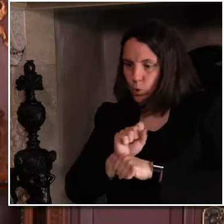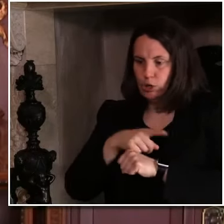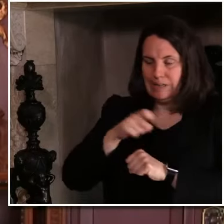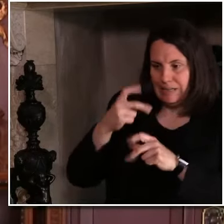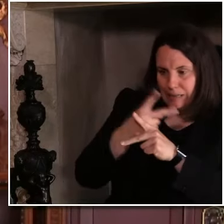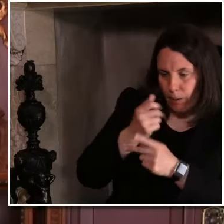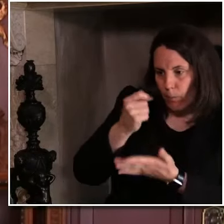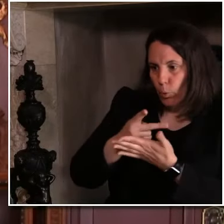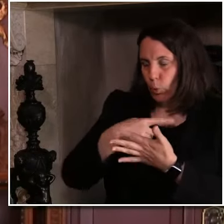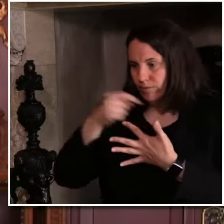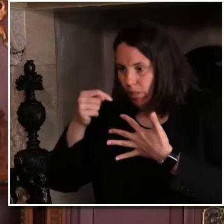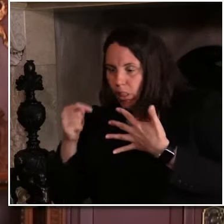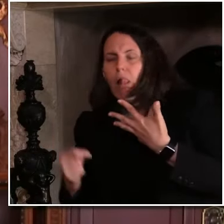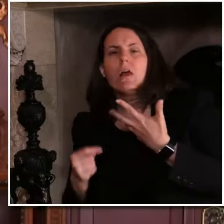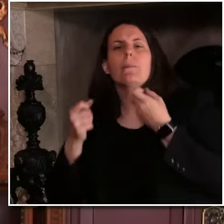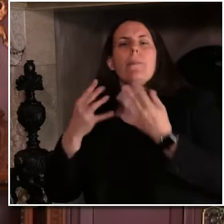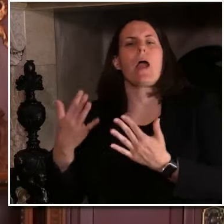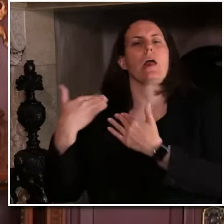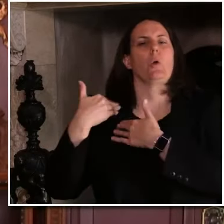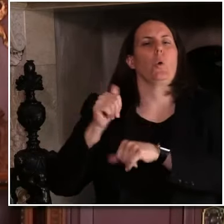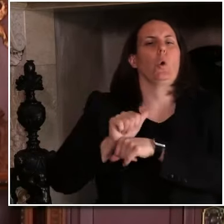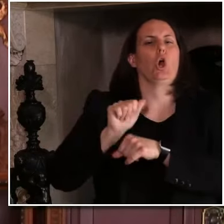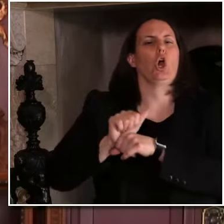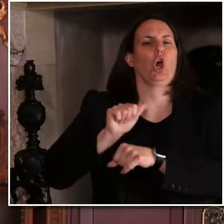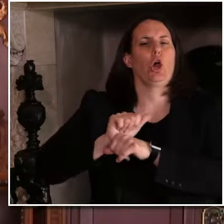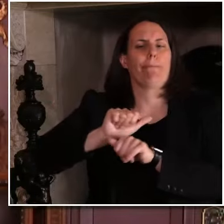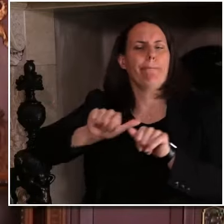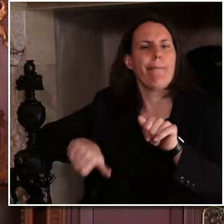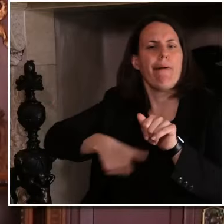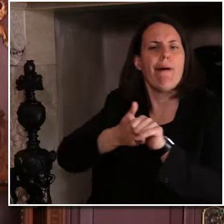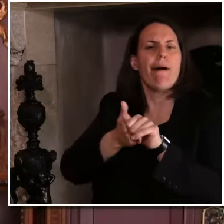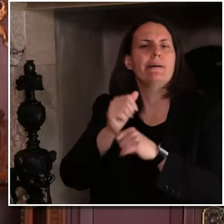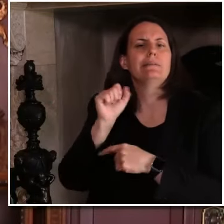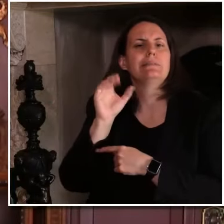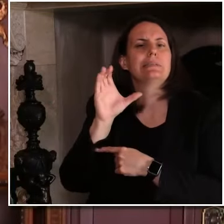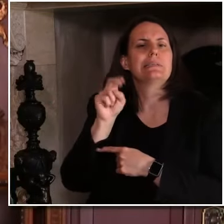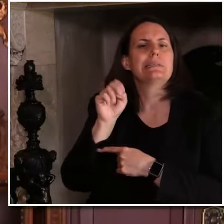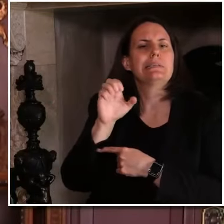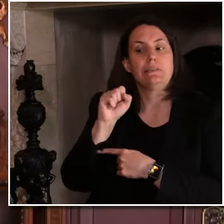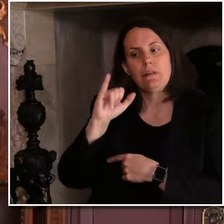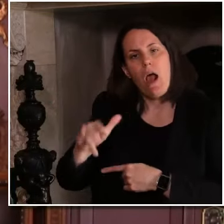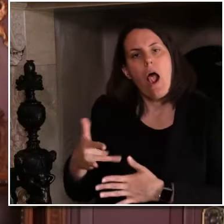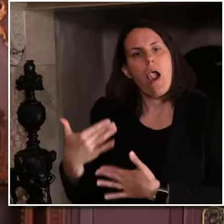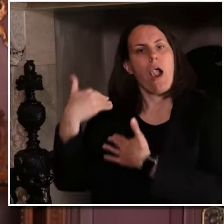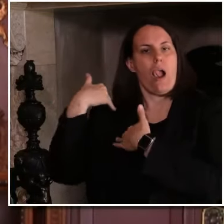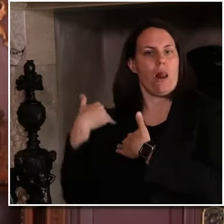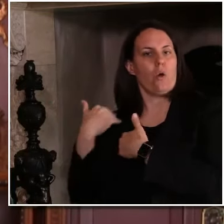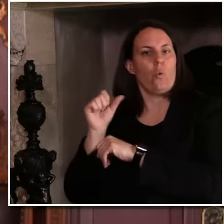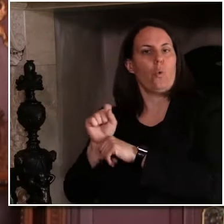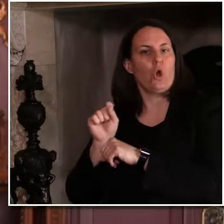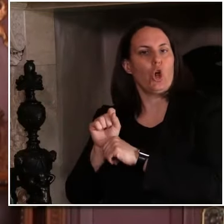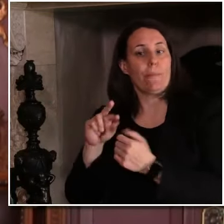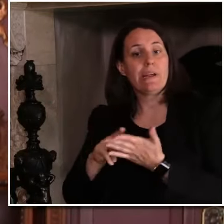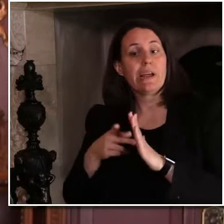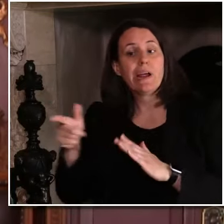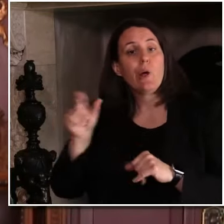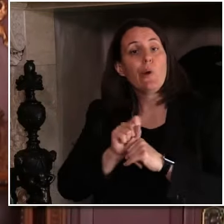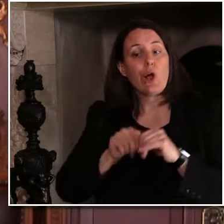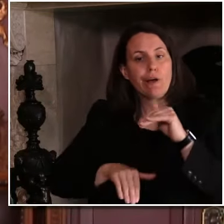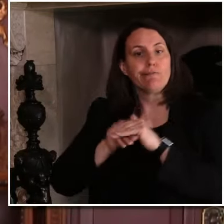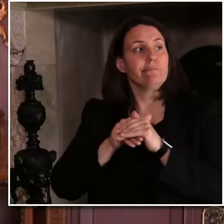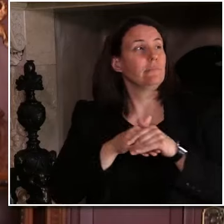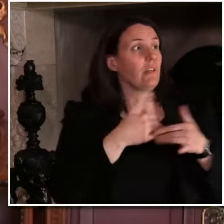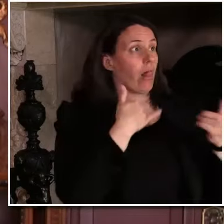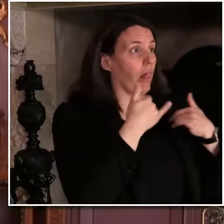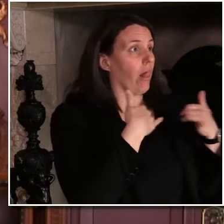is open, and we've expanded those. We additionally have work to do to process those claims. So it's a two-step process, but to answer your